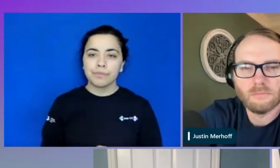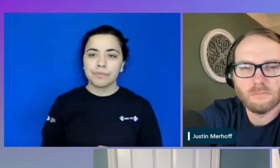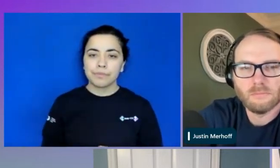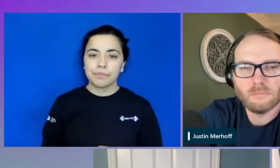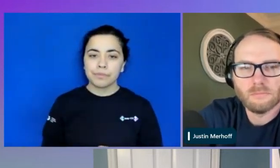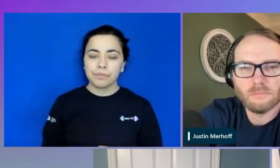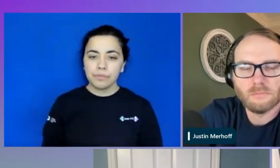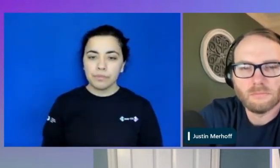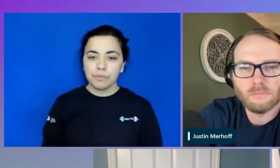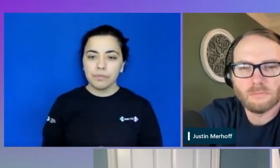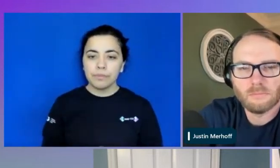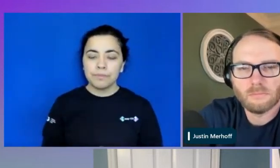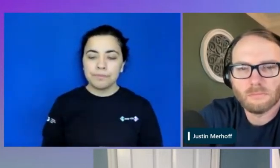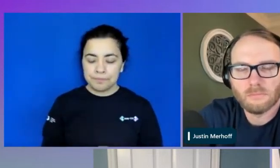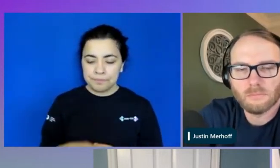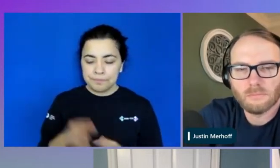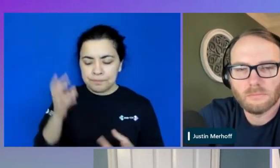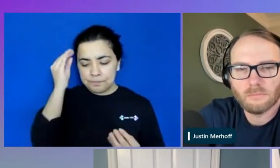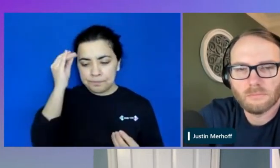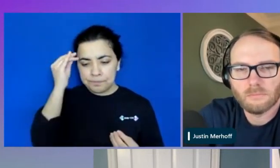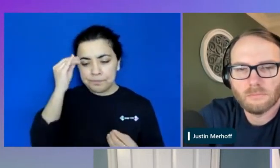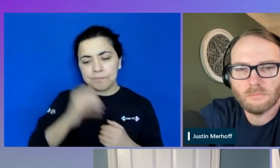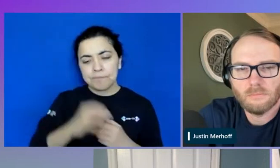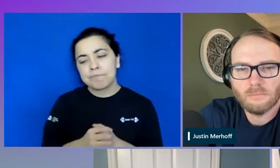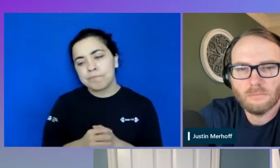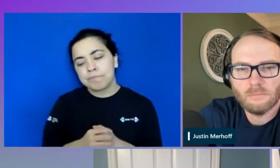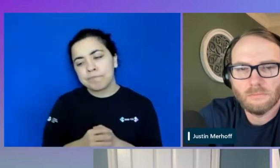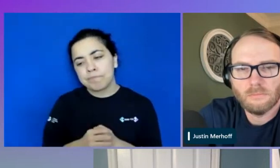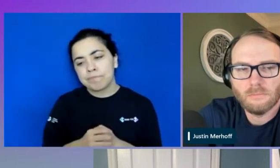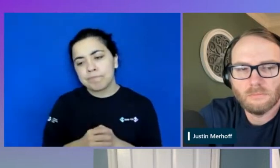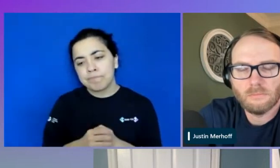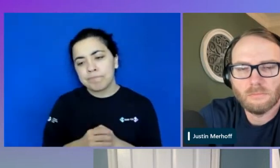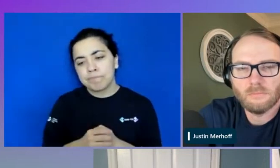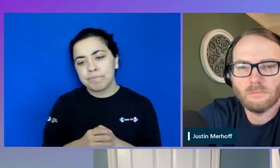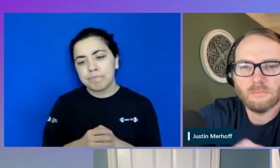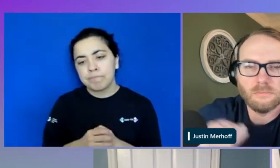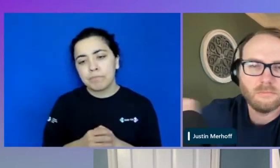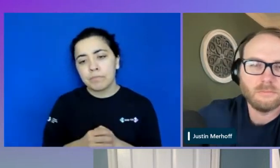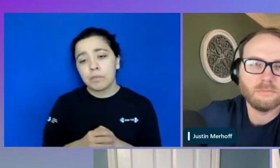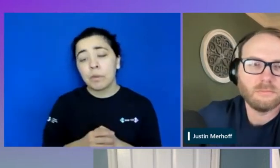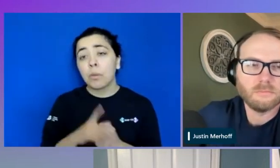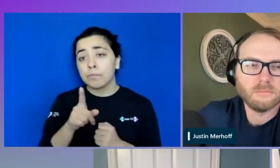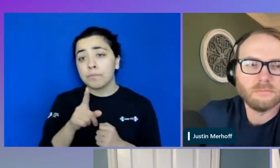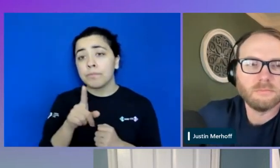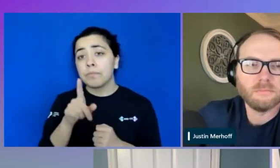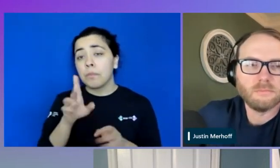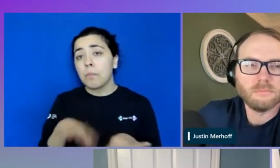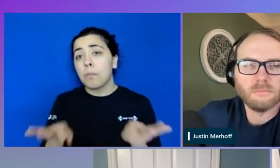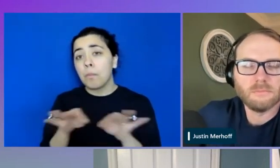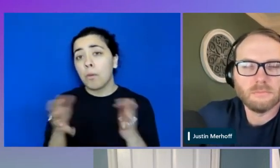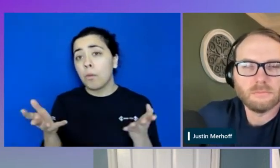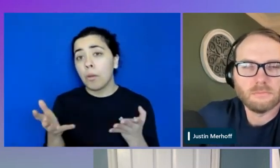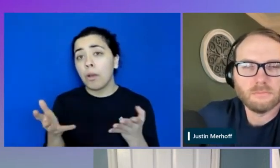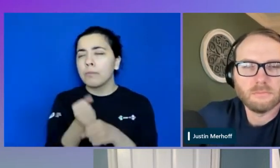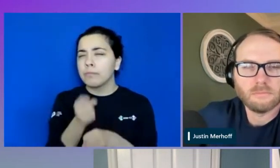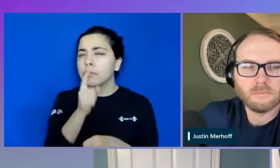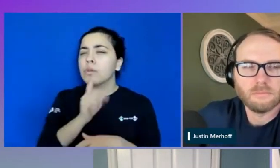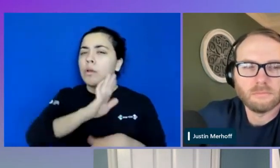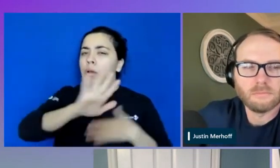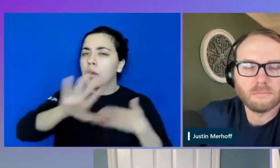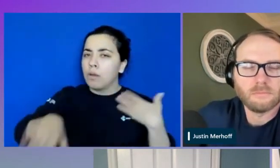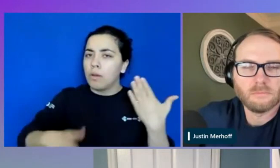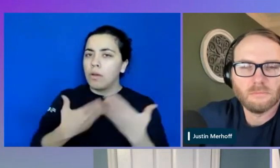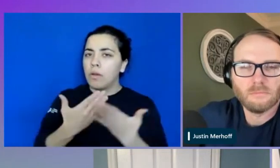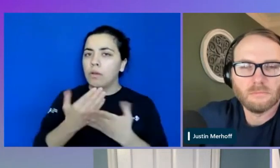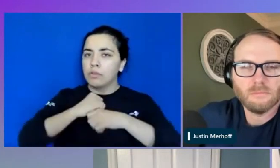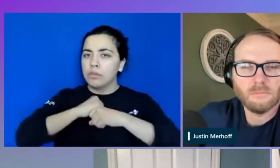And to make and the icing on the cake is to make sure that all security, the